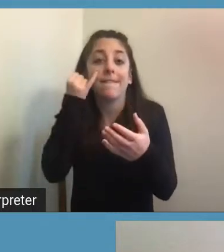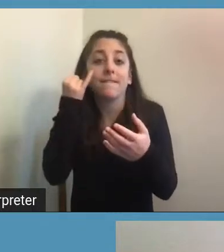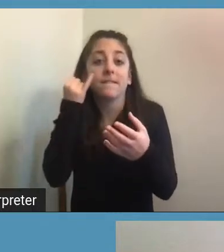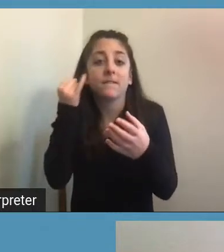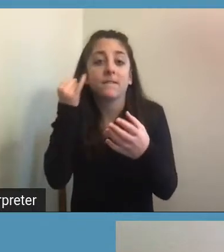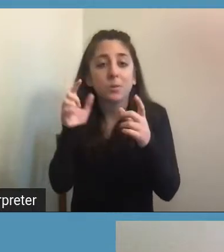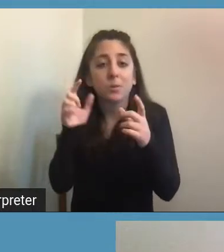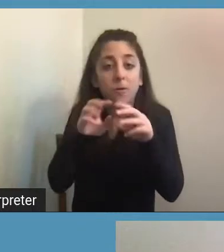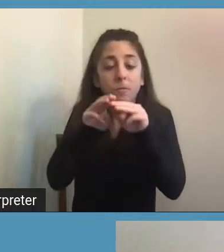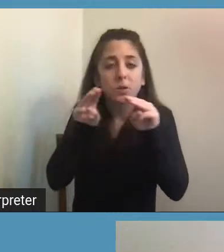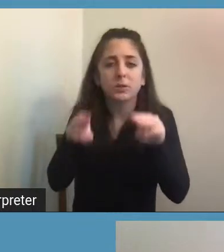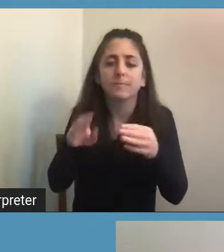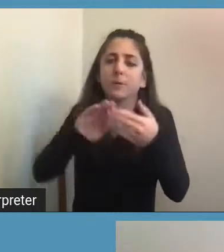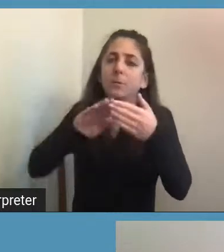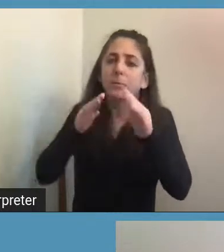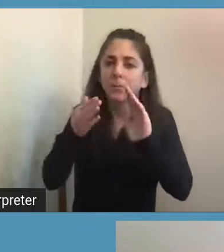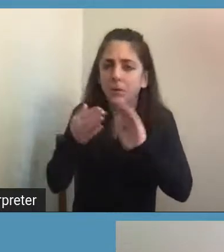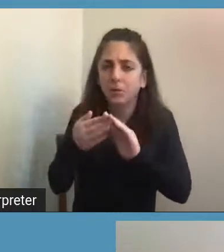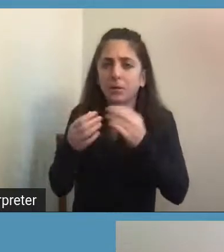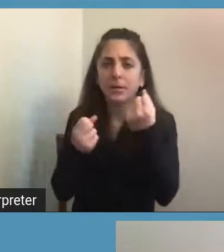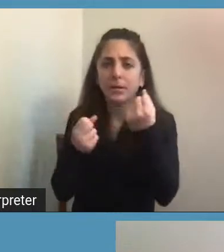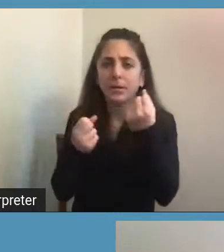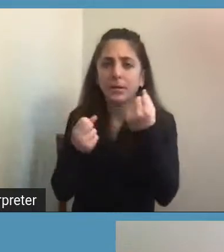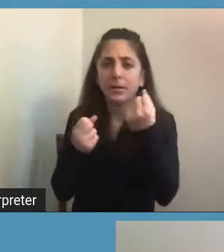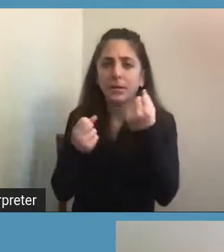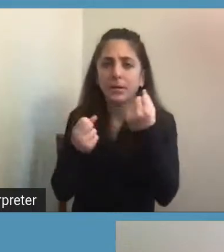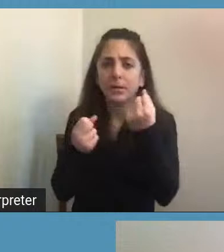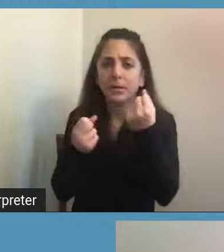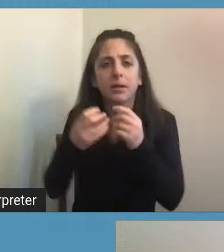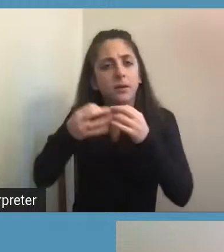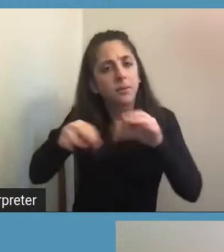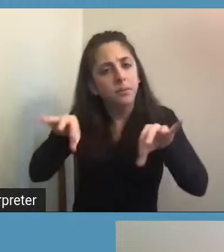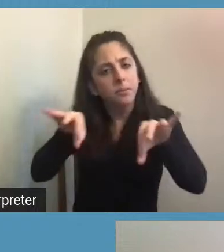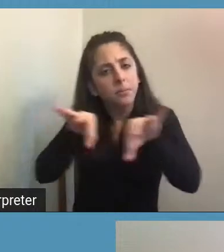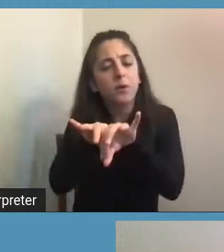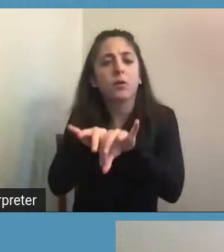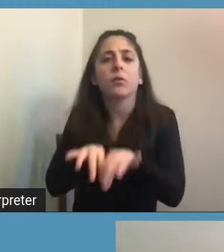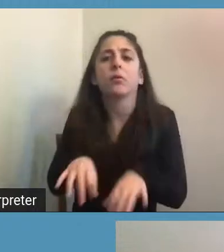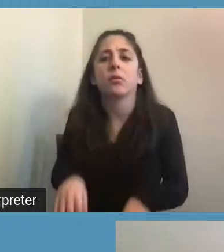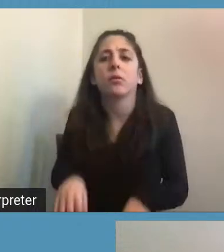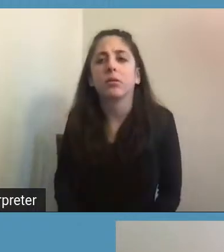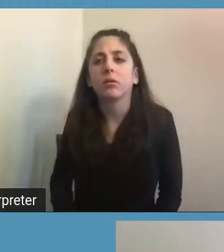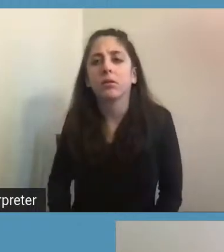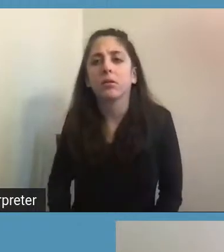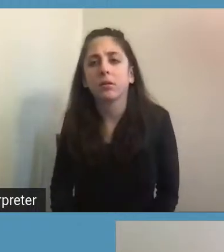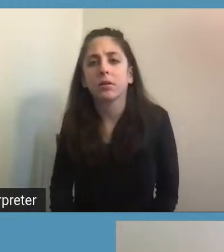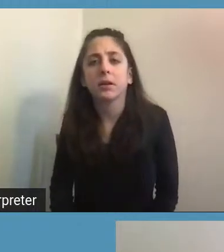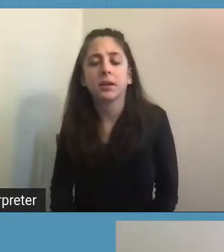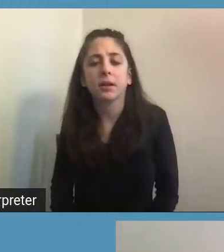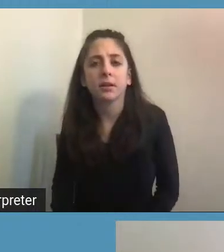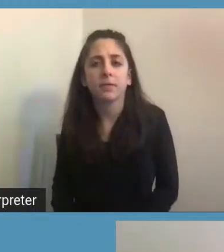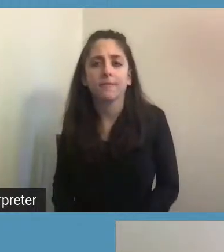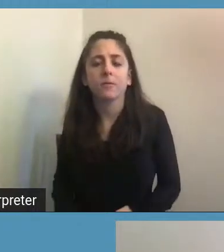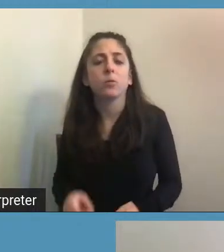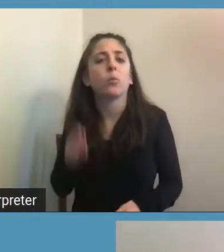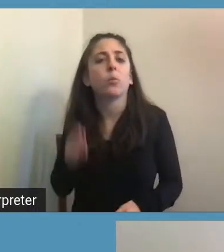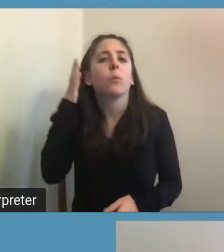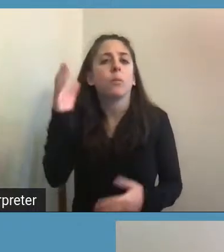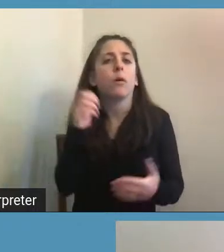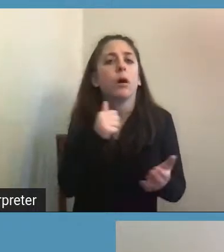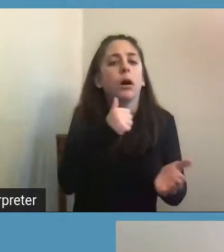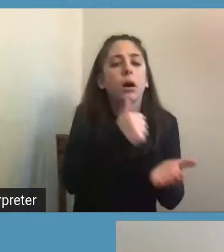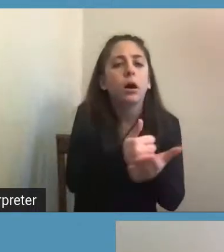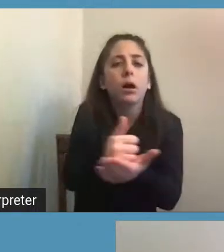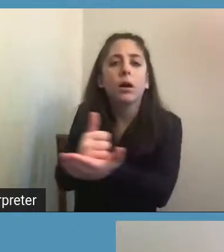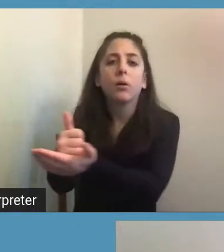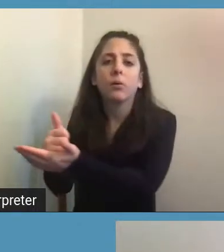you not only get your word out, and that's who's coming to your events, but it's going to help you grow online as well and digitally as